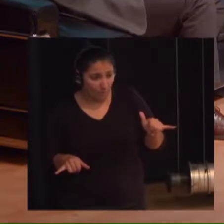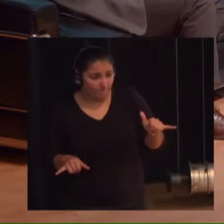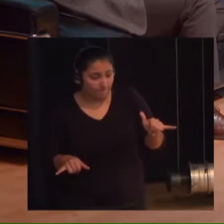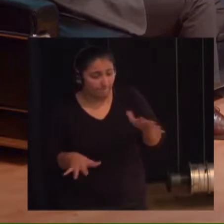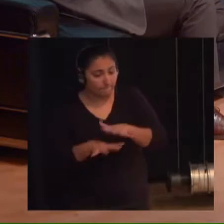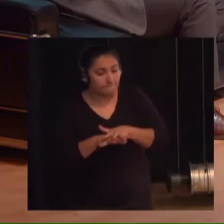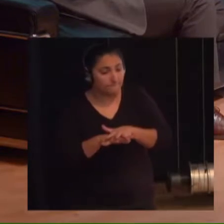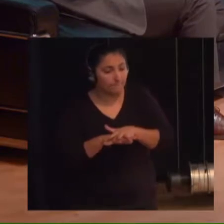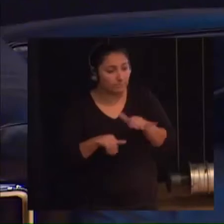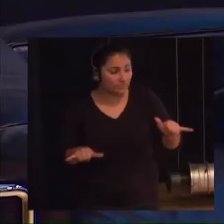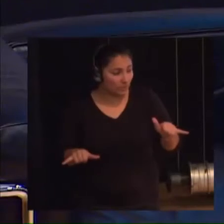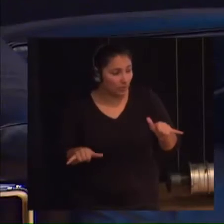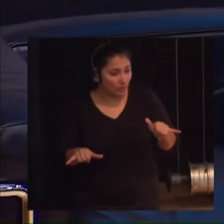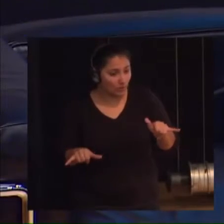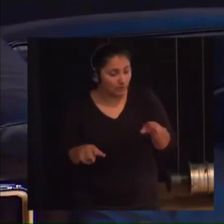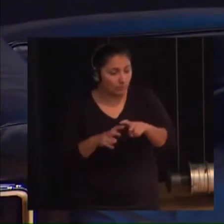communications directors,